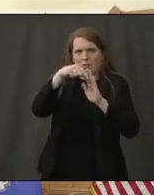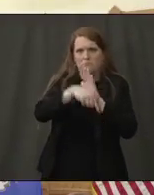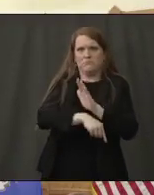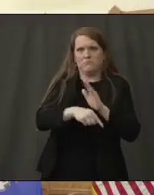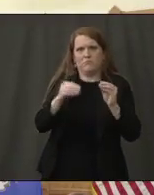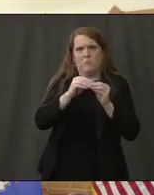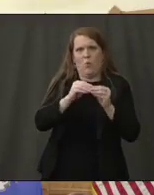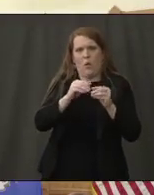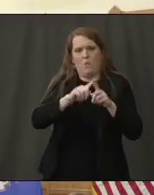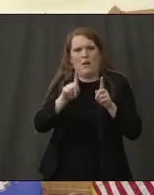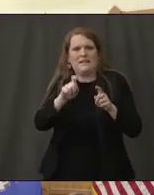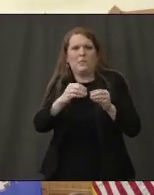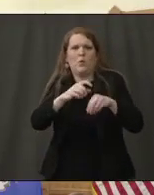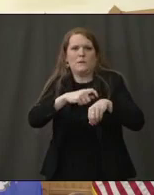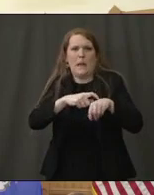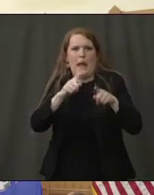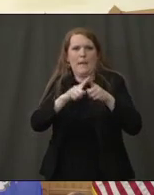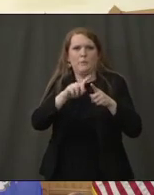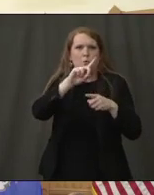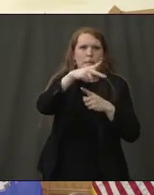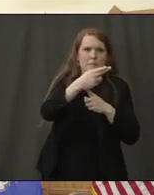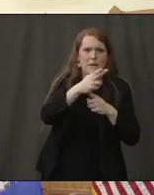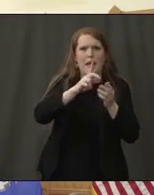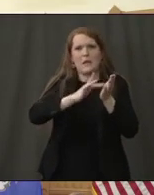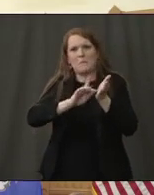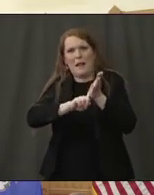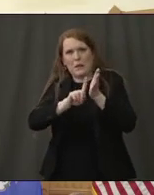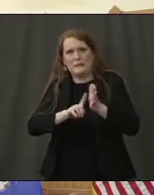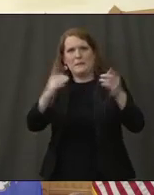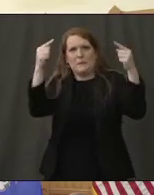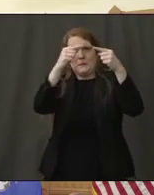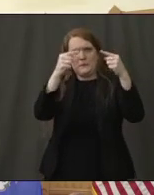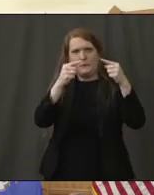to WTNH Channel 8, Bob Wilson.